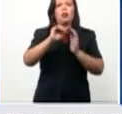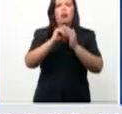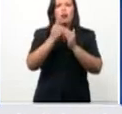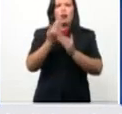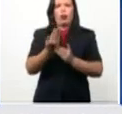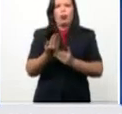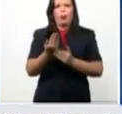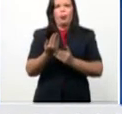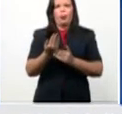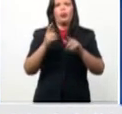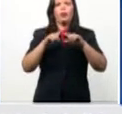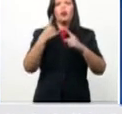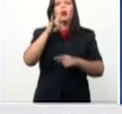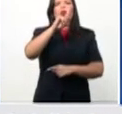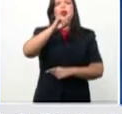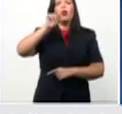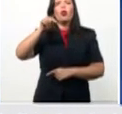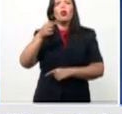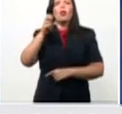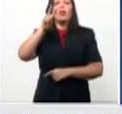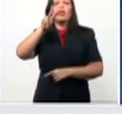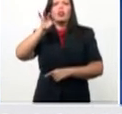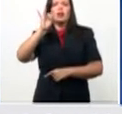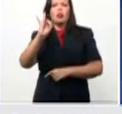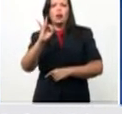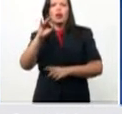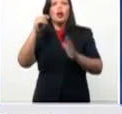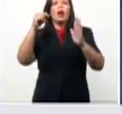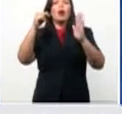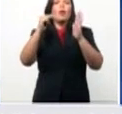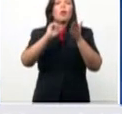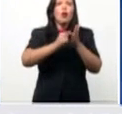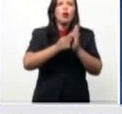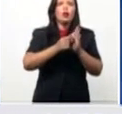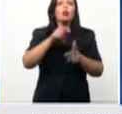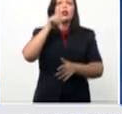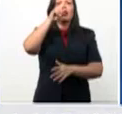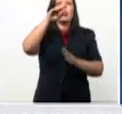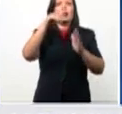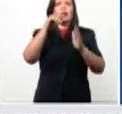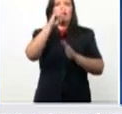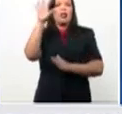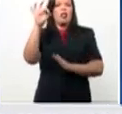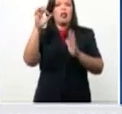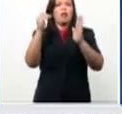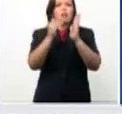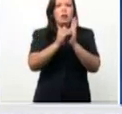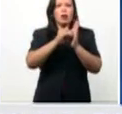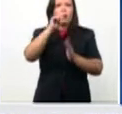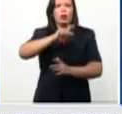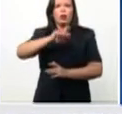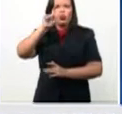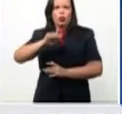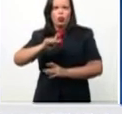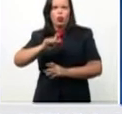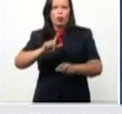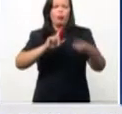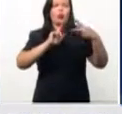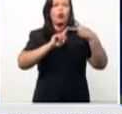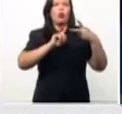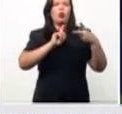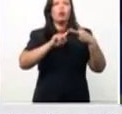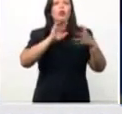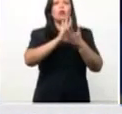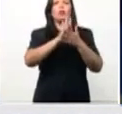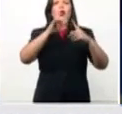100,000 inhabitants over the last 15 days, with 9.27 per 100,000 inhabitants.